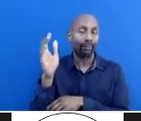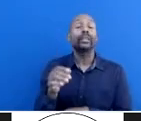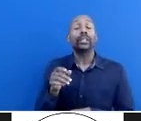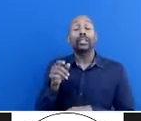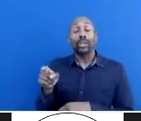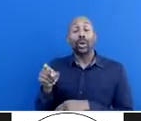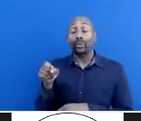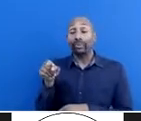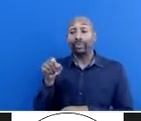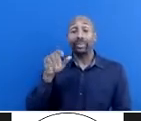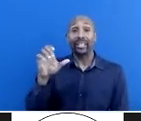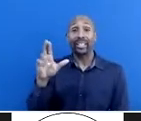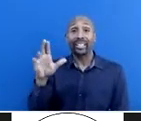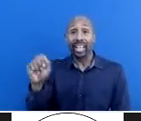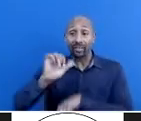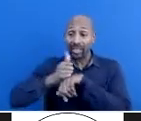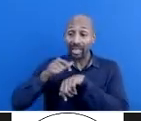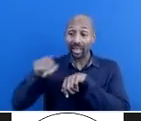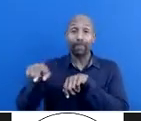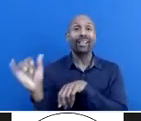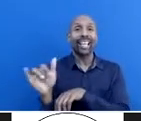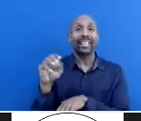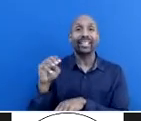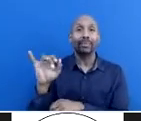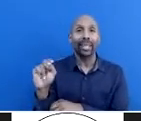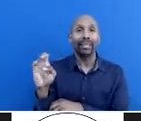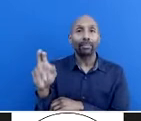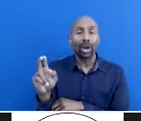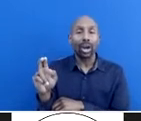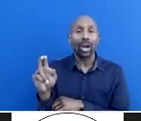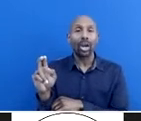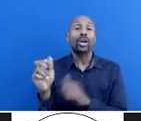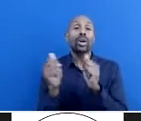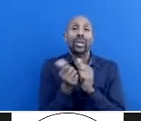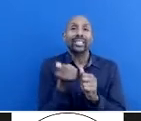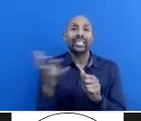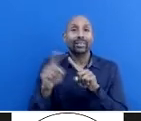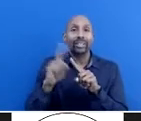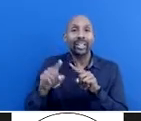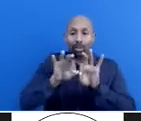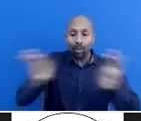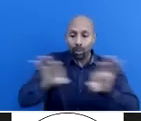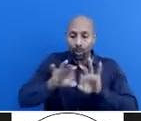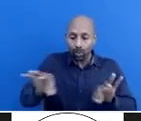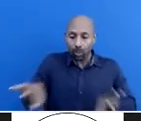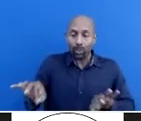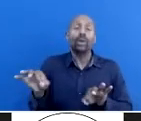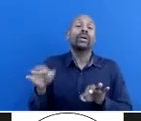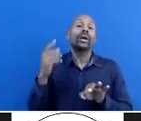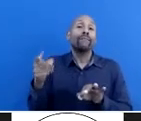are a series of rods meant to represent the trace, the ballistic